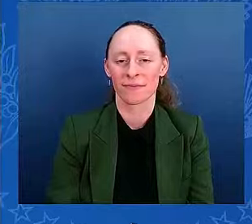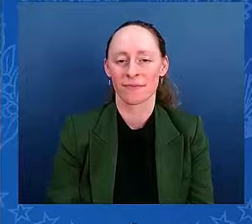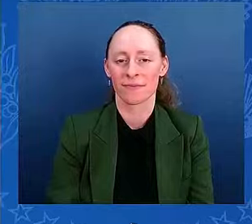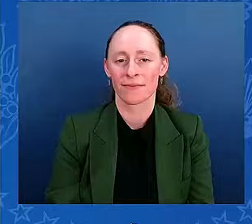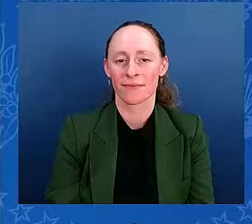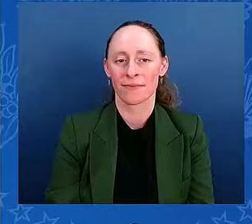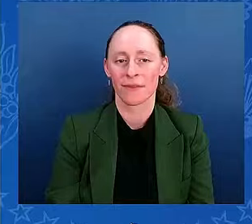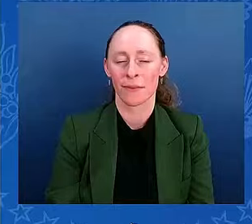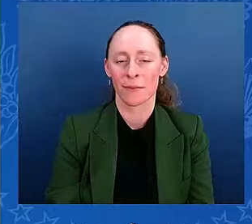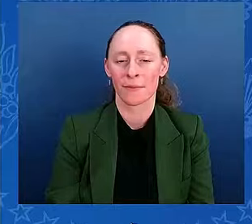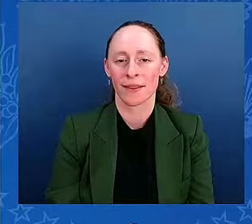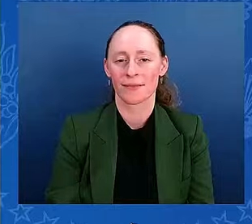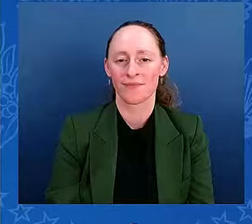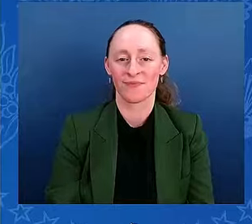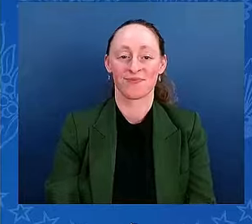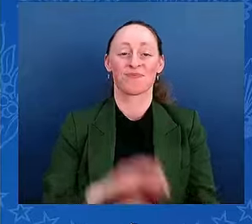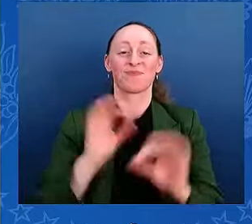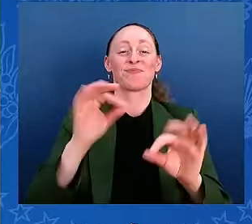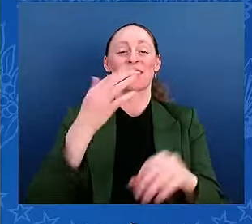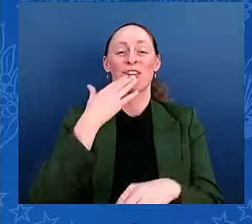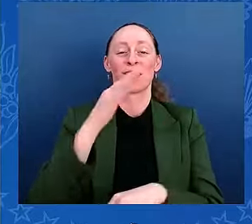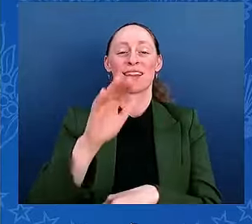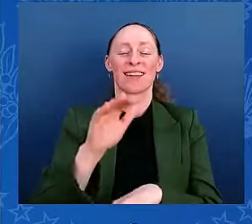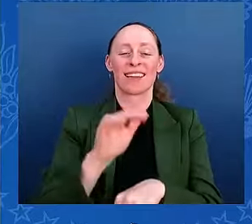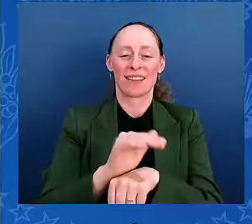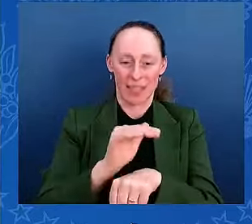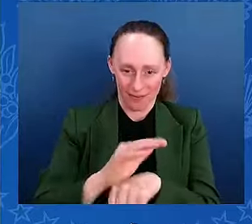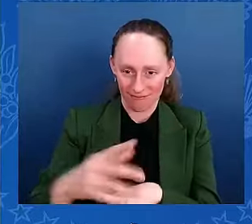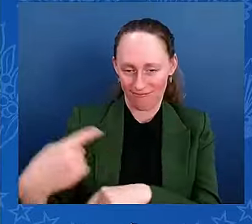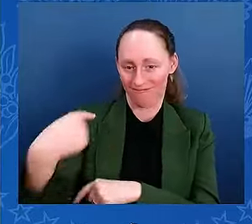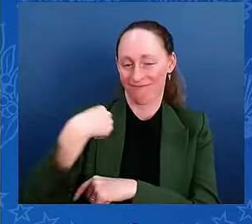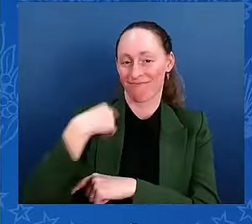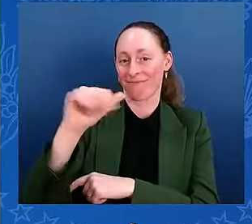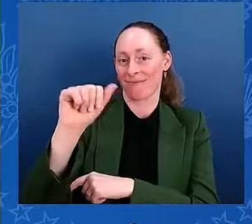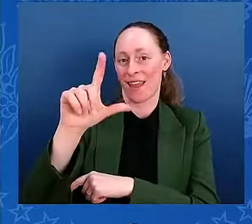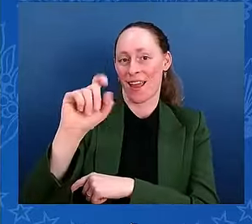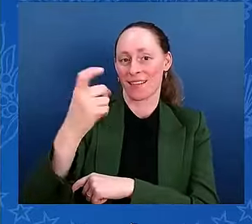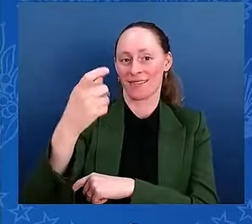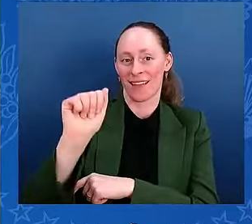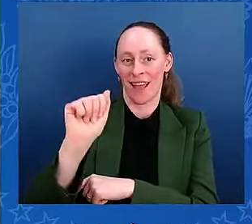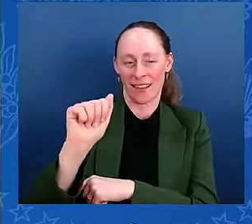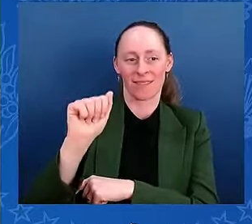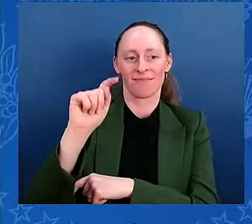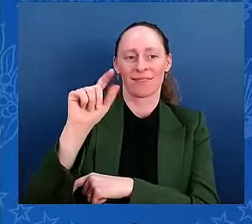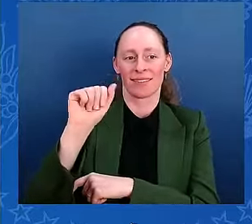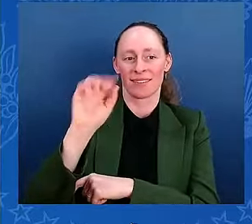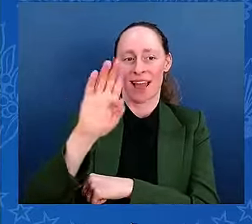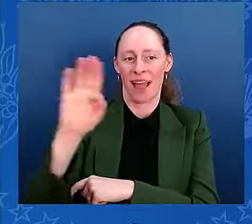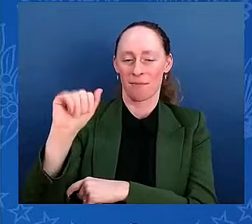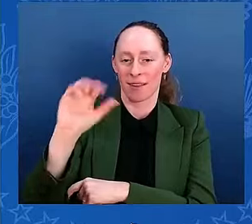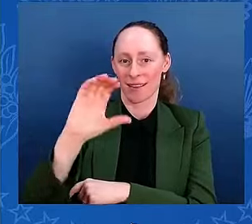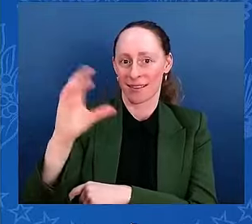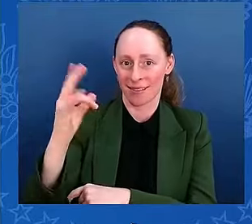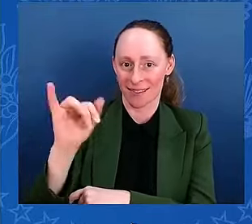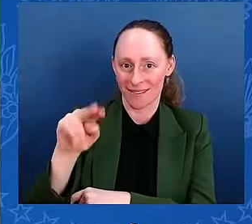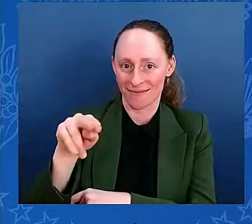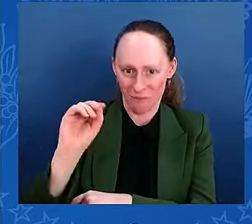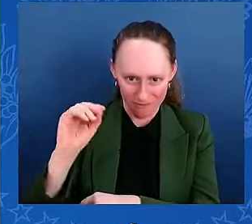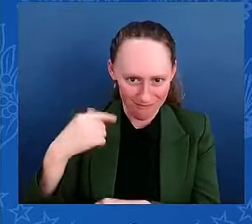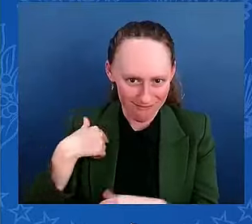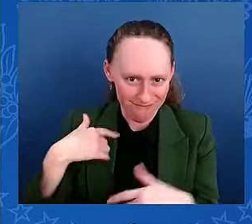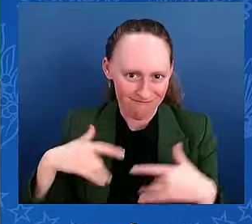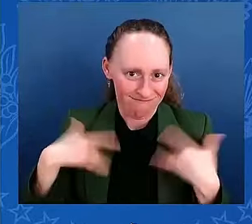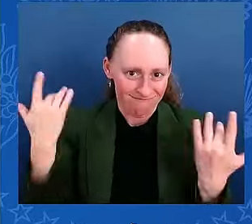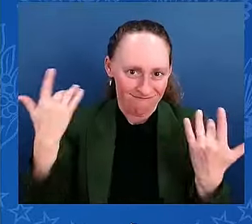Good evening. My name is Alexa Tabachino, and I am truly honored to introduce the First Lady tonight. It's a